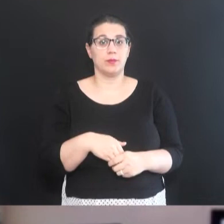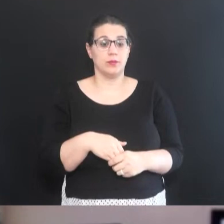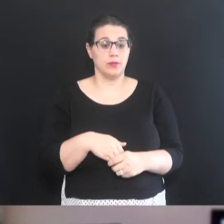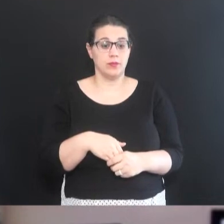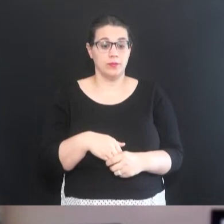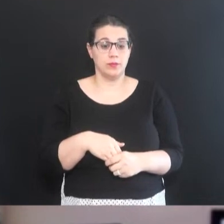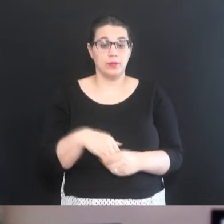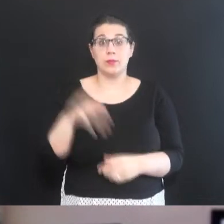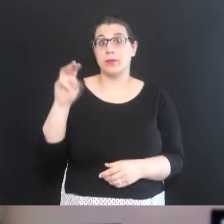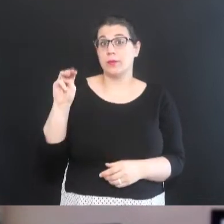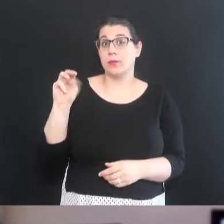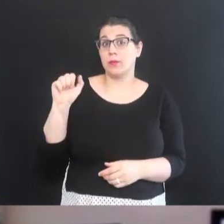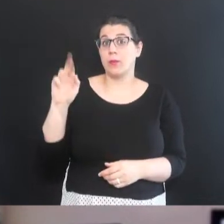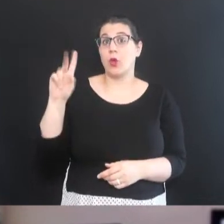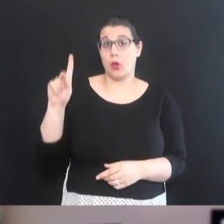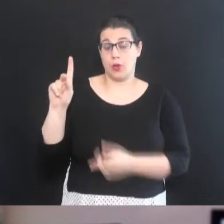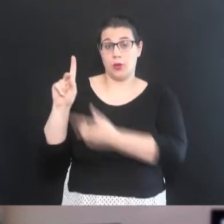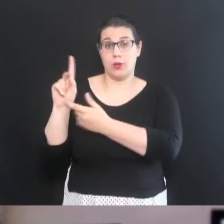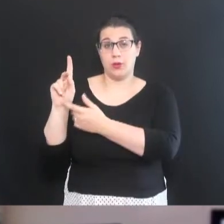oral drug,